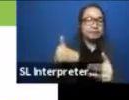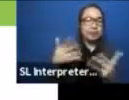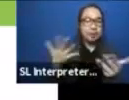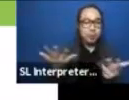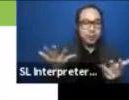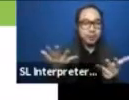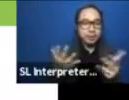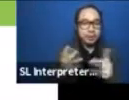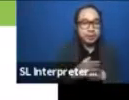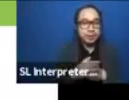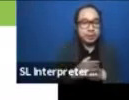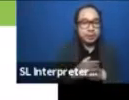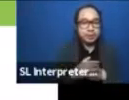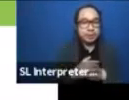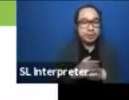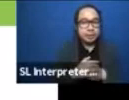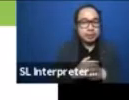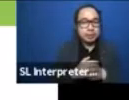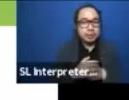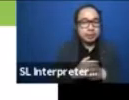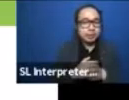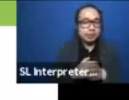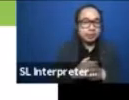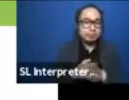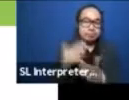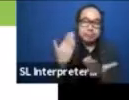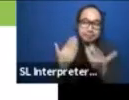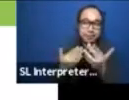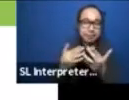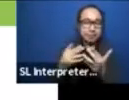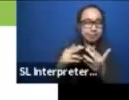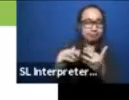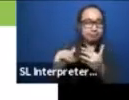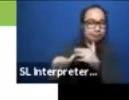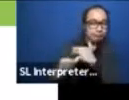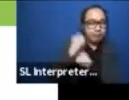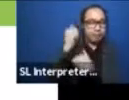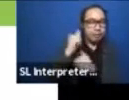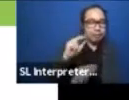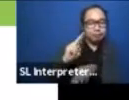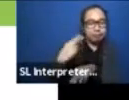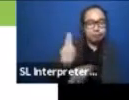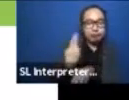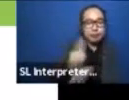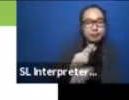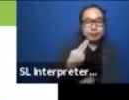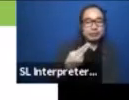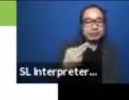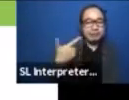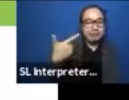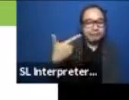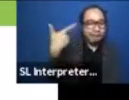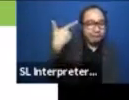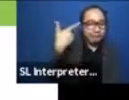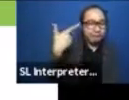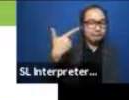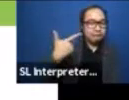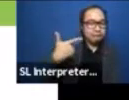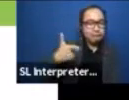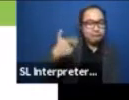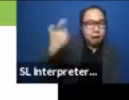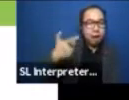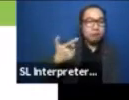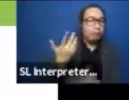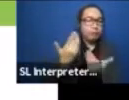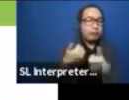categories like whether she was threatened with with gun or weapon, choked her or burned her, kicked or dragged